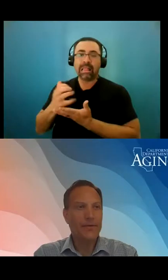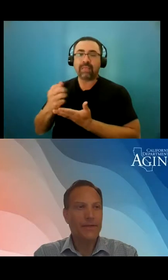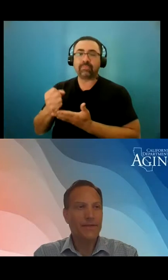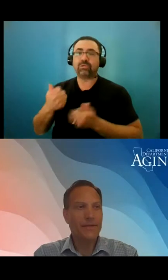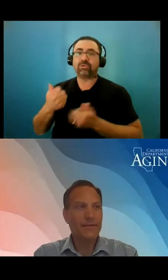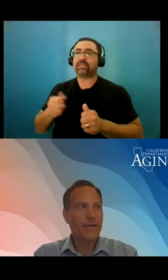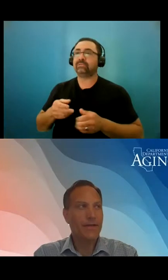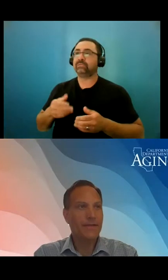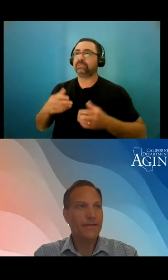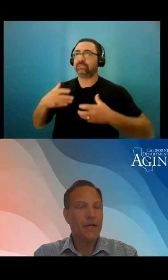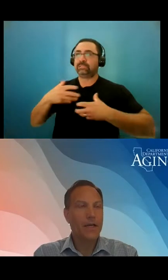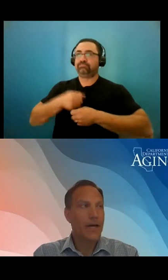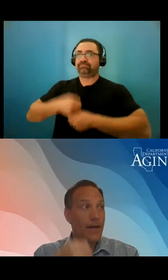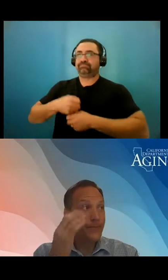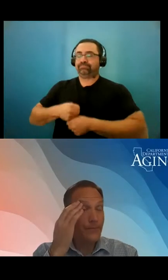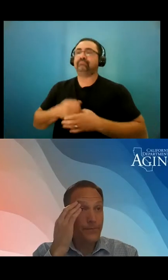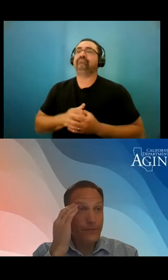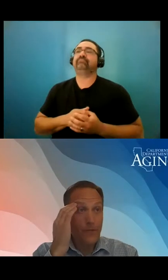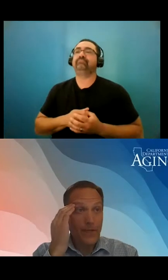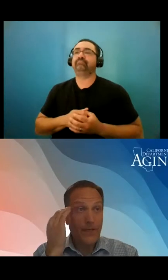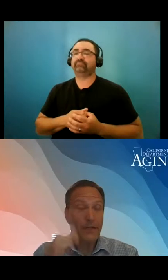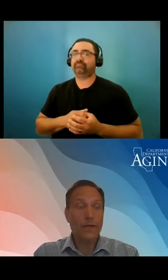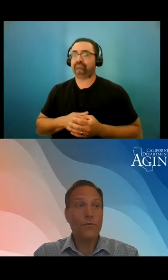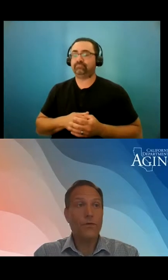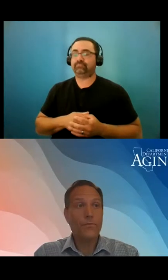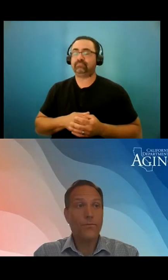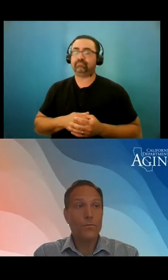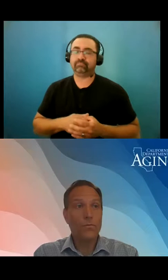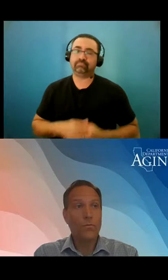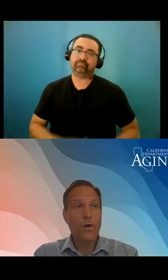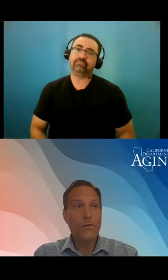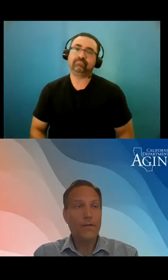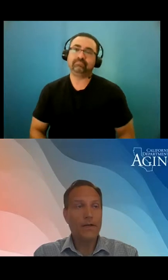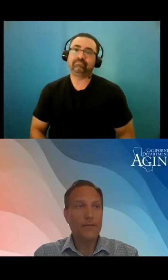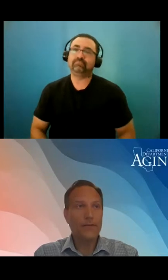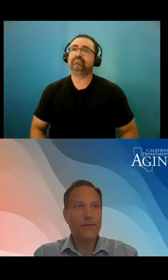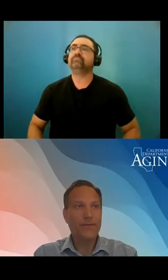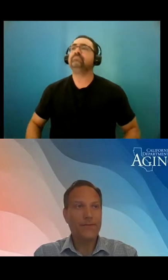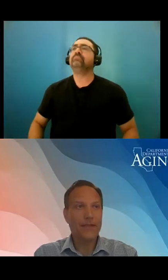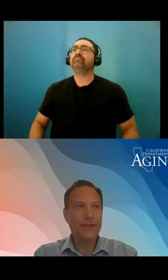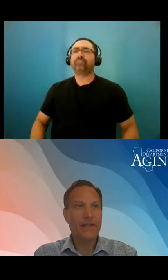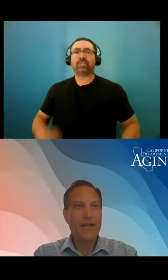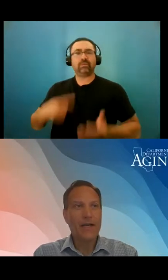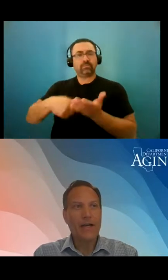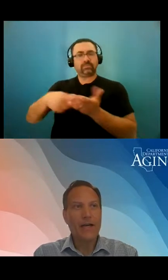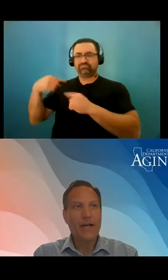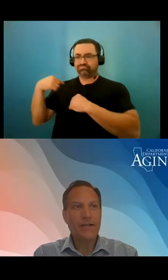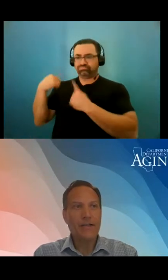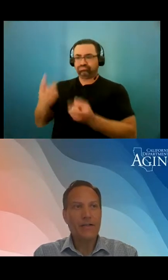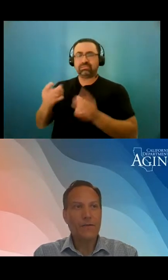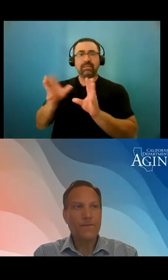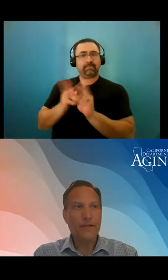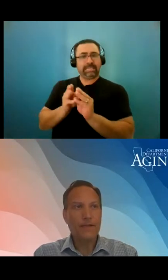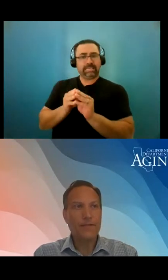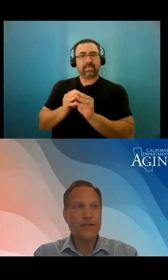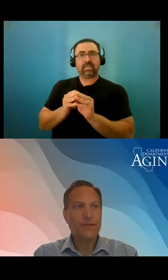to be pretty concise in my comments. I think, you know, what we've been talking about throughout this meeting, the